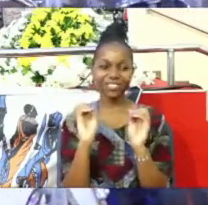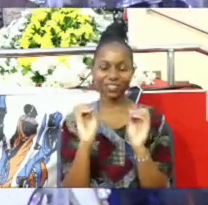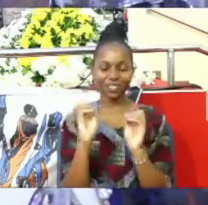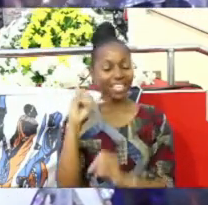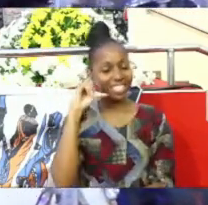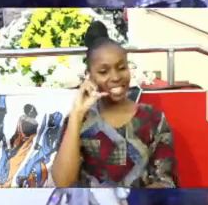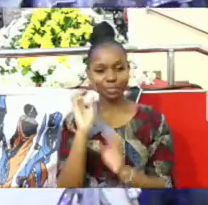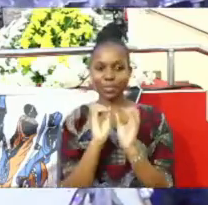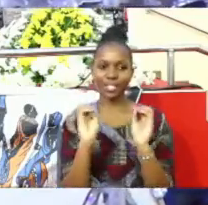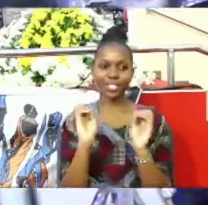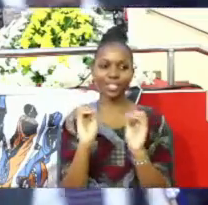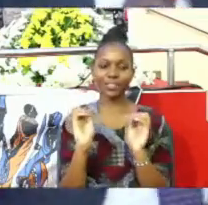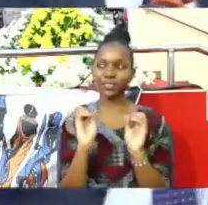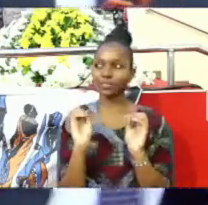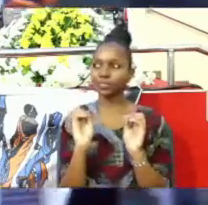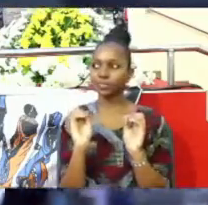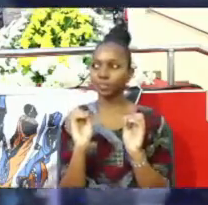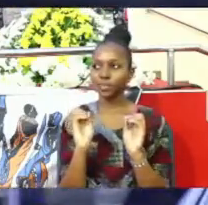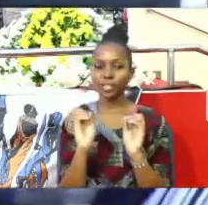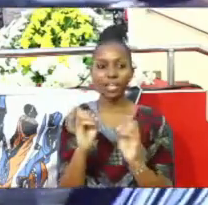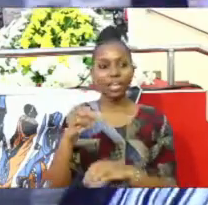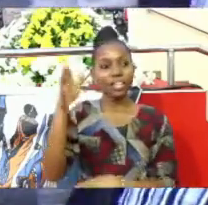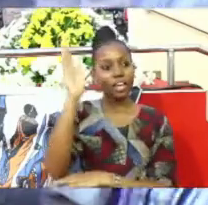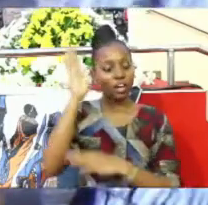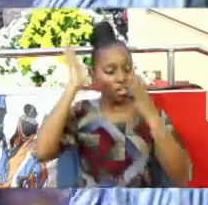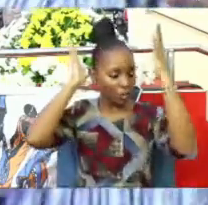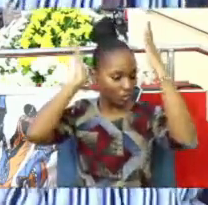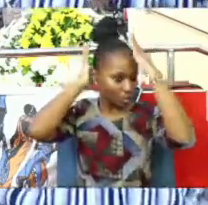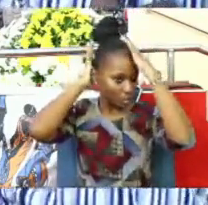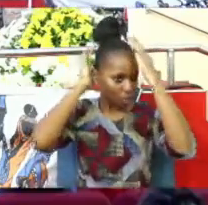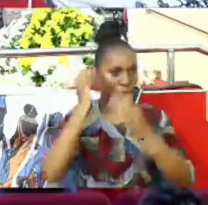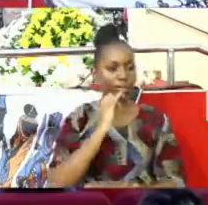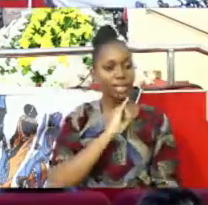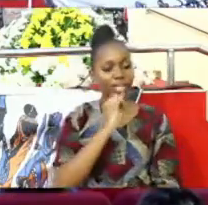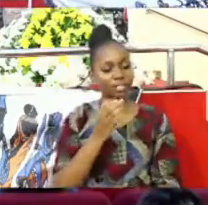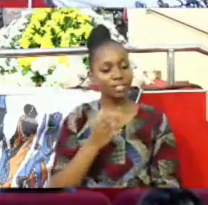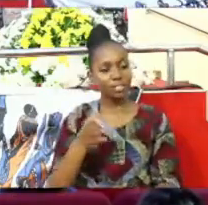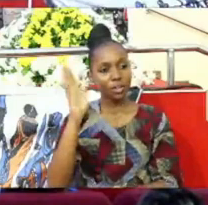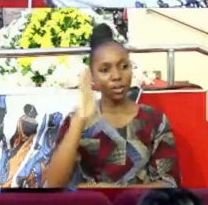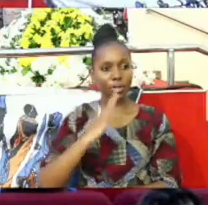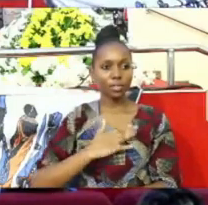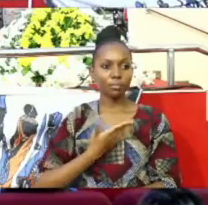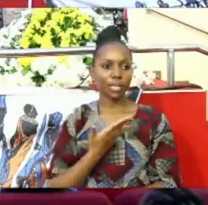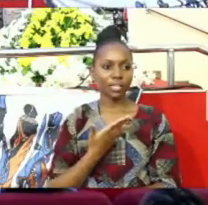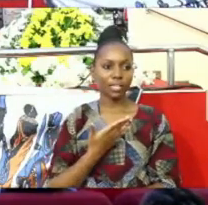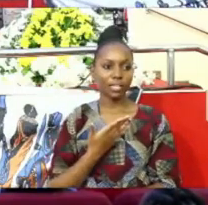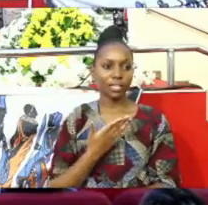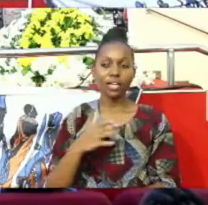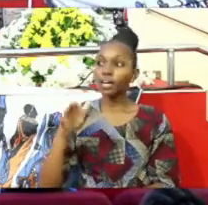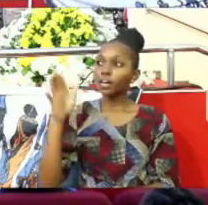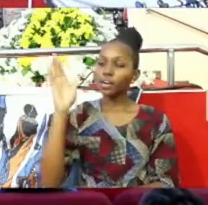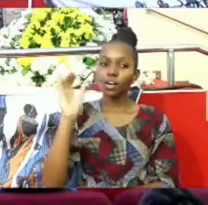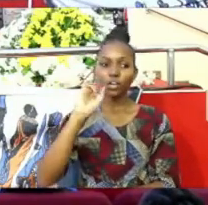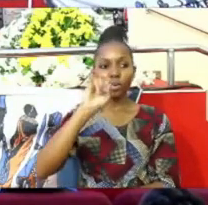tomorrow. The God of Bishop is my God. The God of Jeremiah is